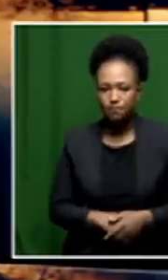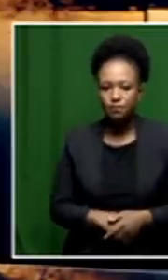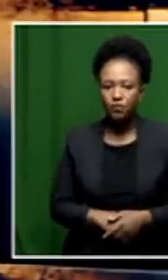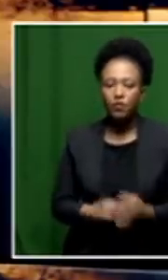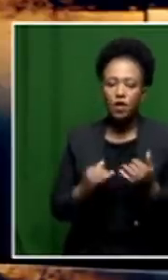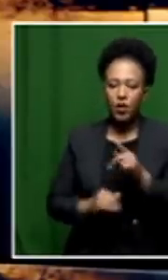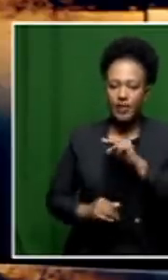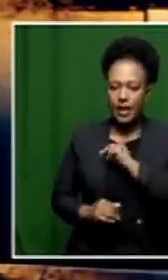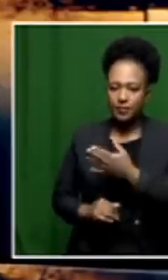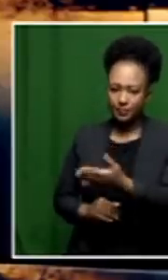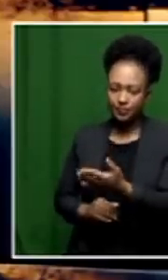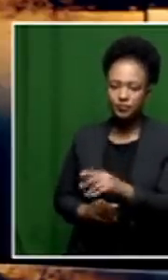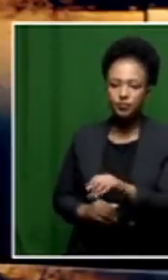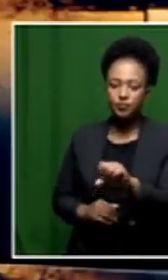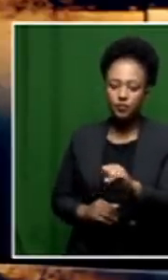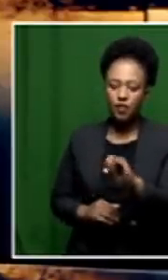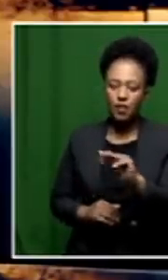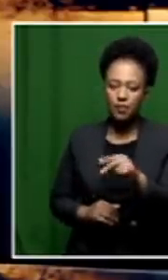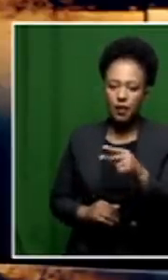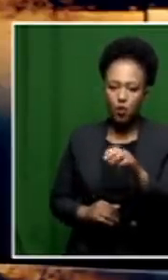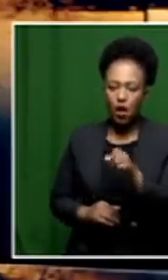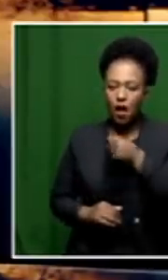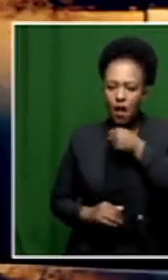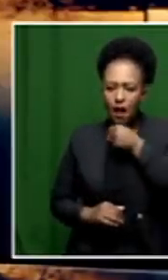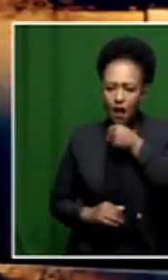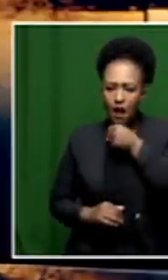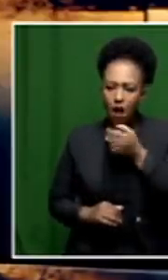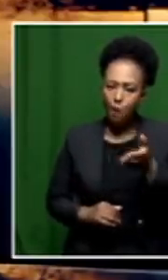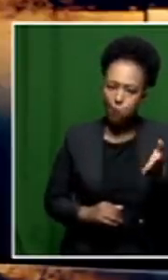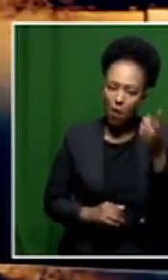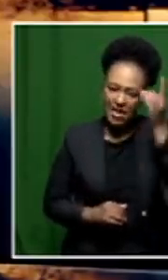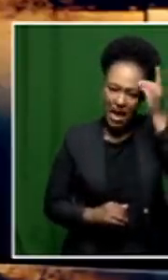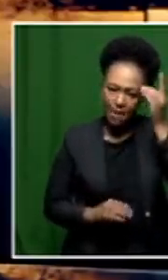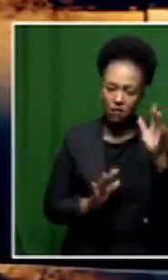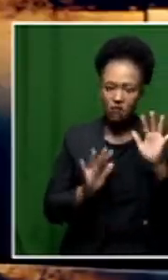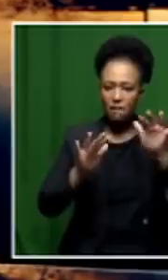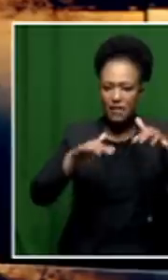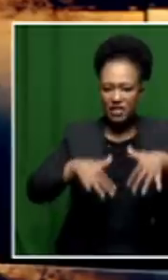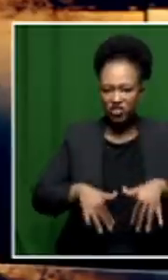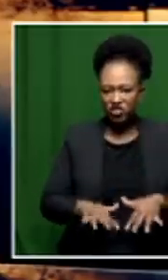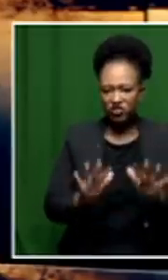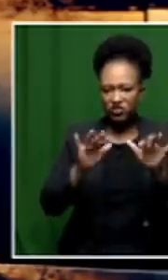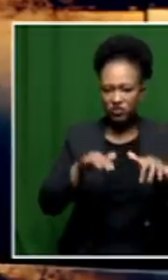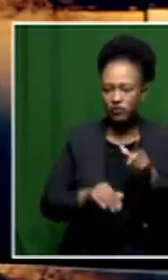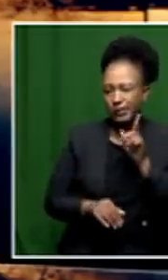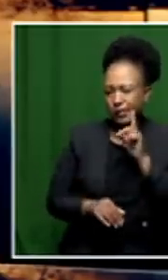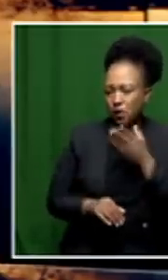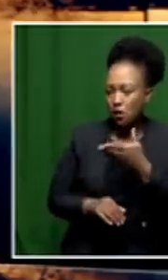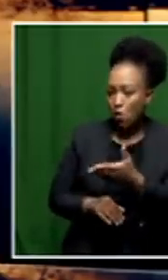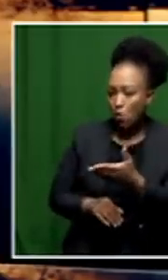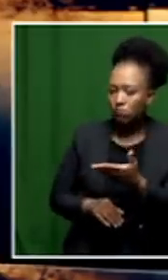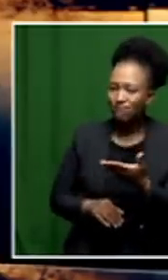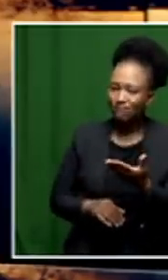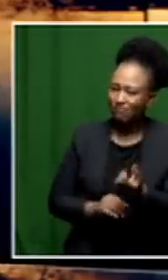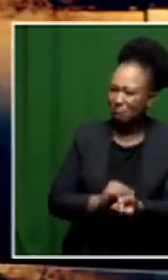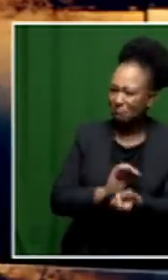KwaZulu-Natal, and our reporter Simphiwe Makhanya has been out on the Durban Beach Front for us this morning. Let's check in with who he has there and